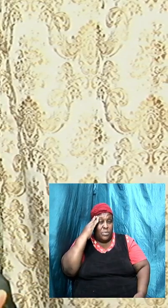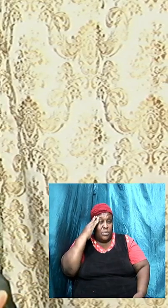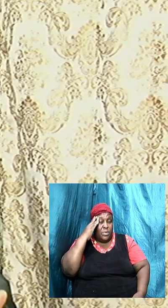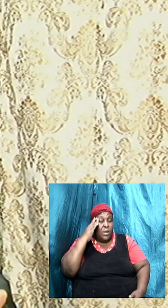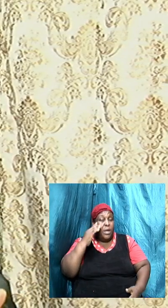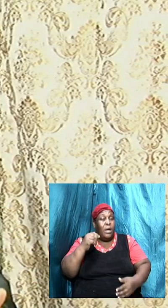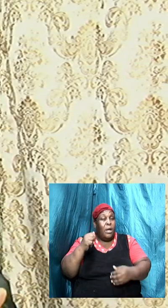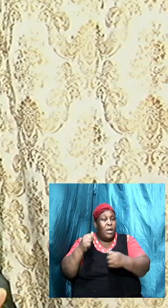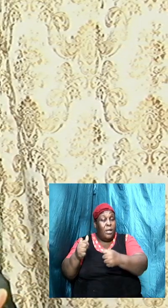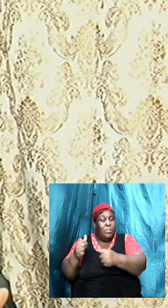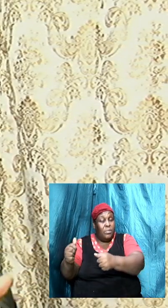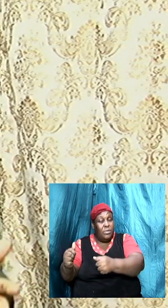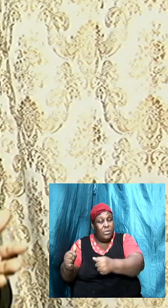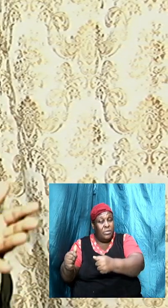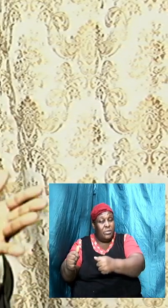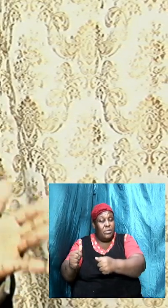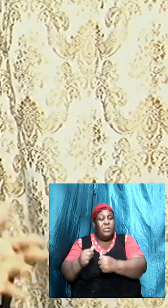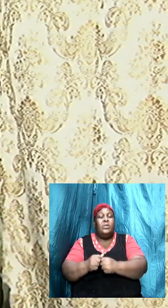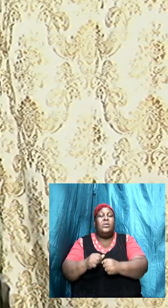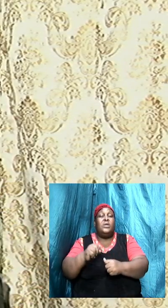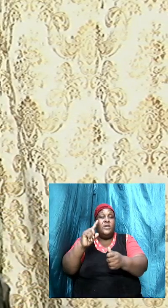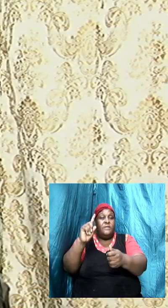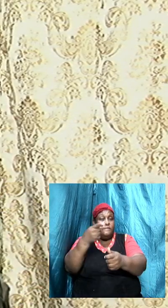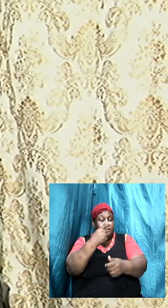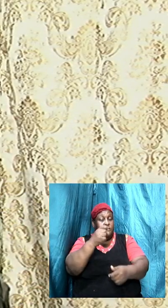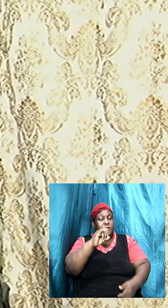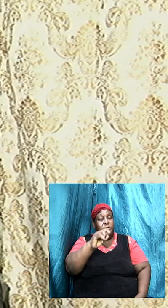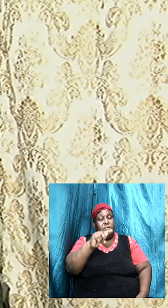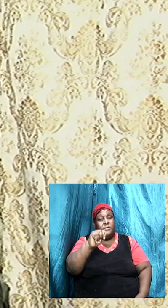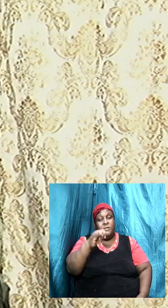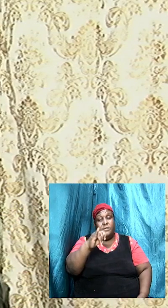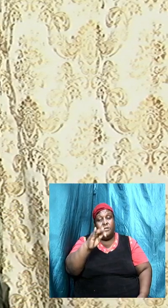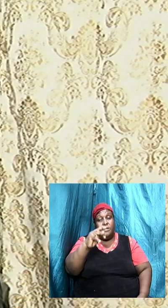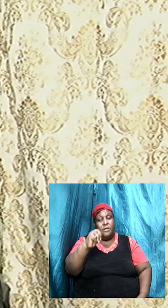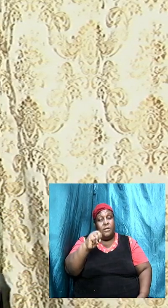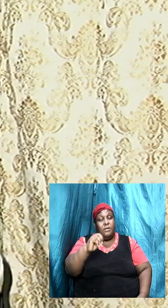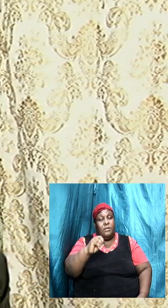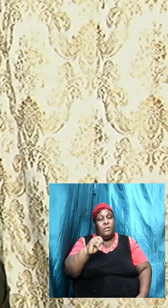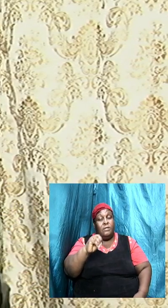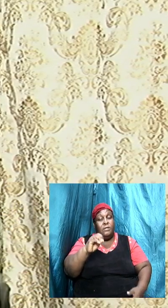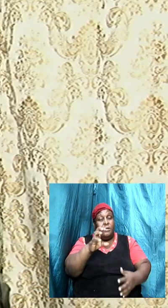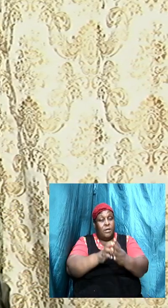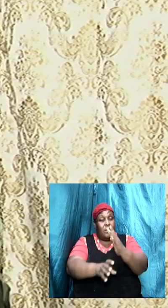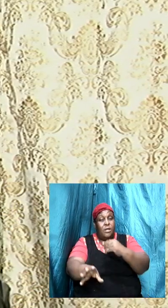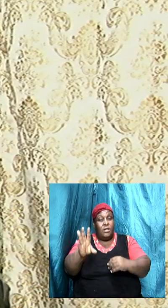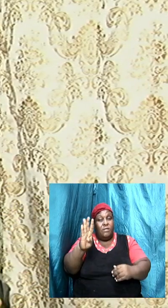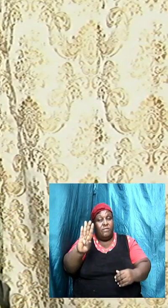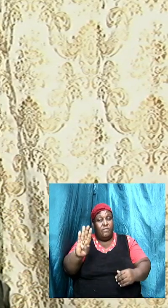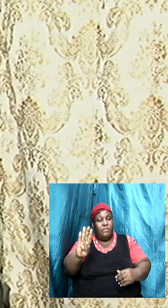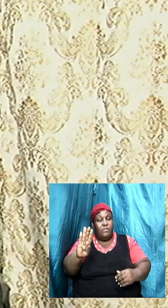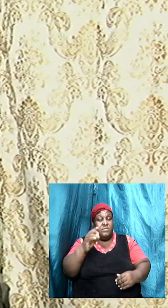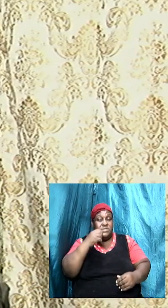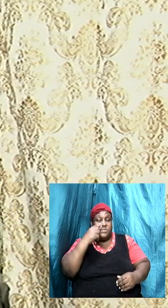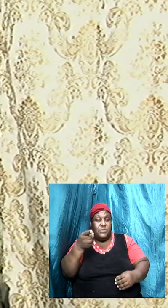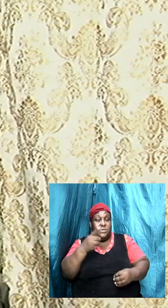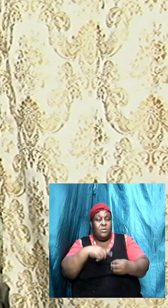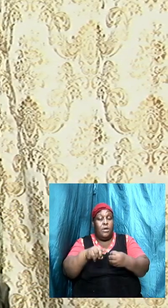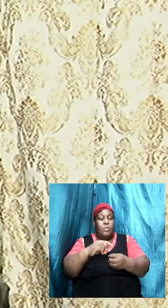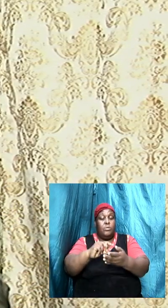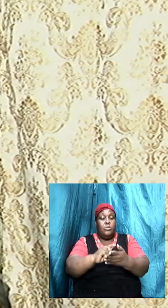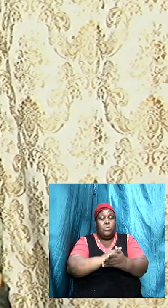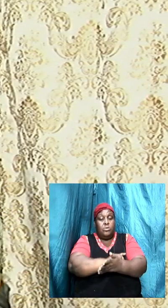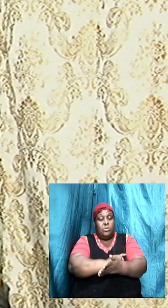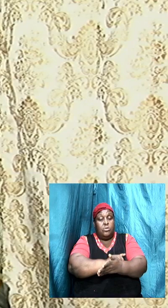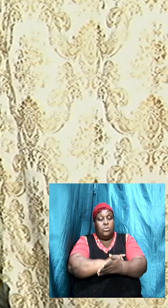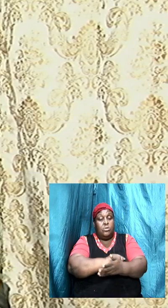apostle in 1 Timothy chapter 4, he mentioned the word doctrine. And then now